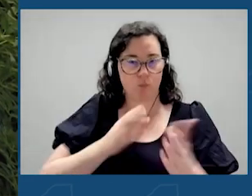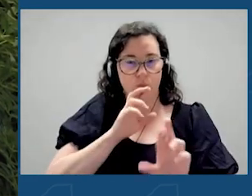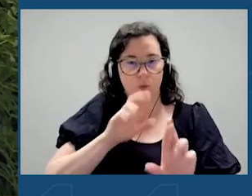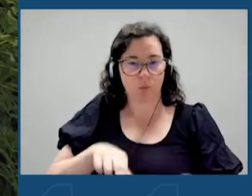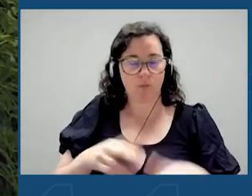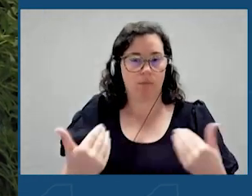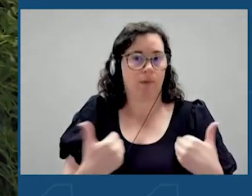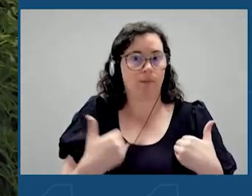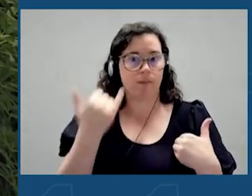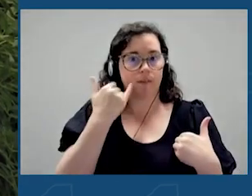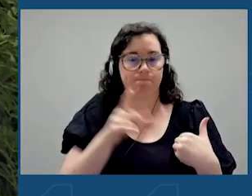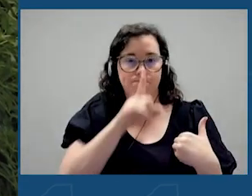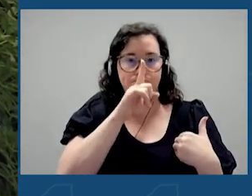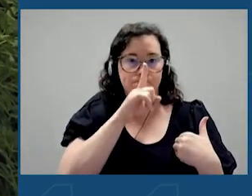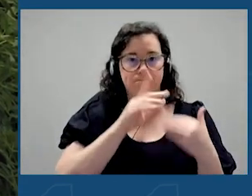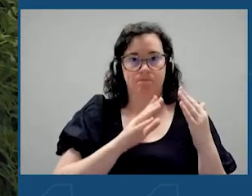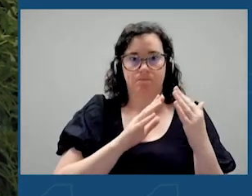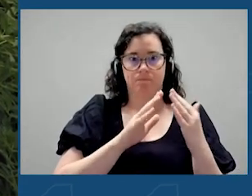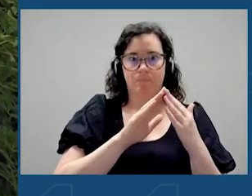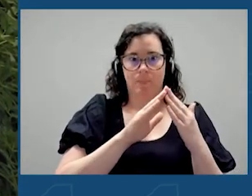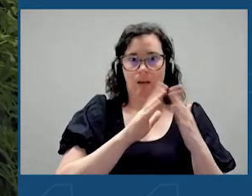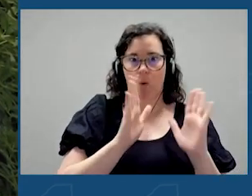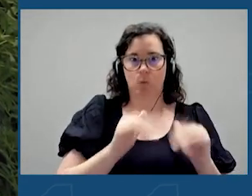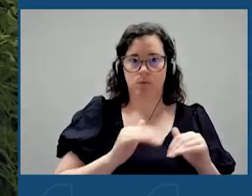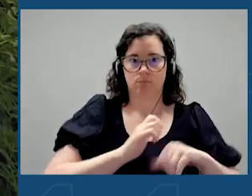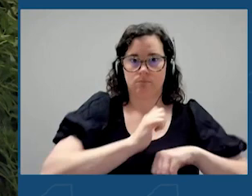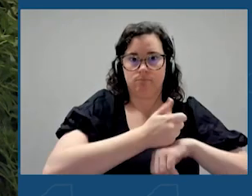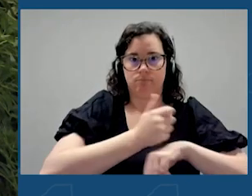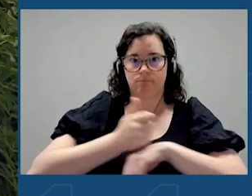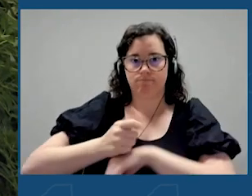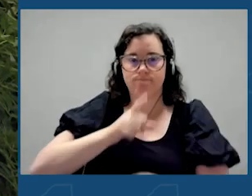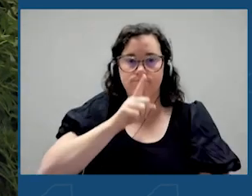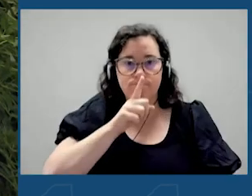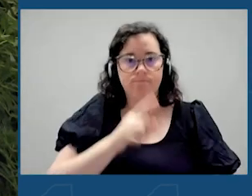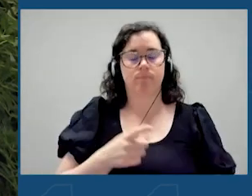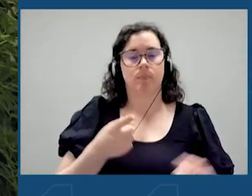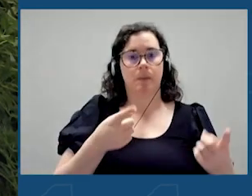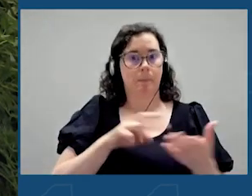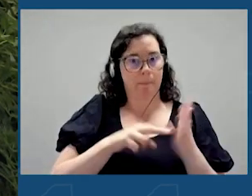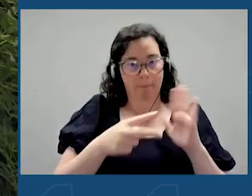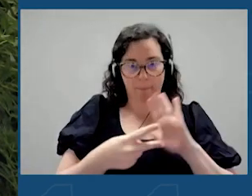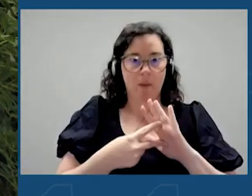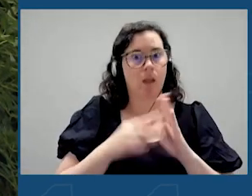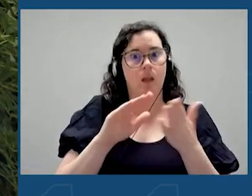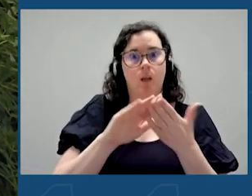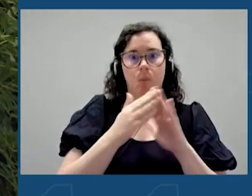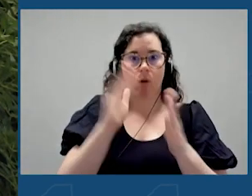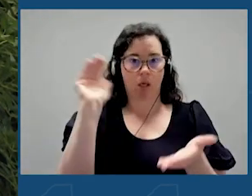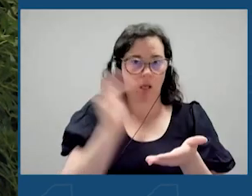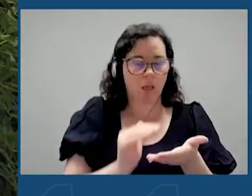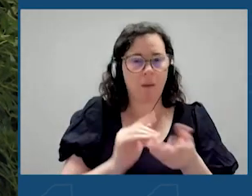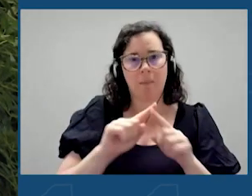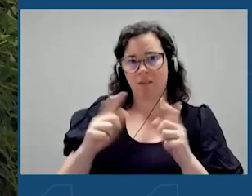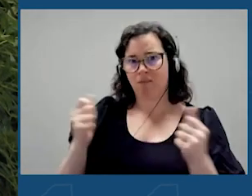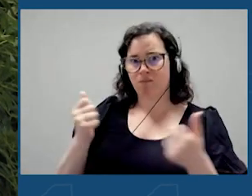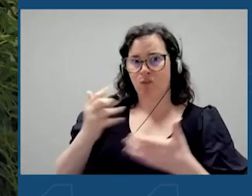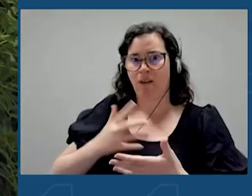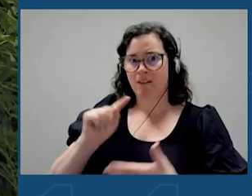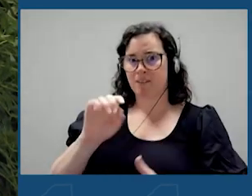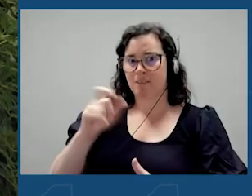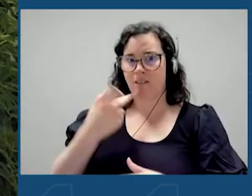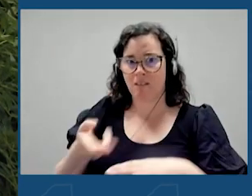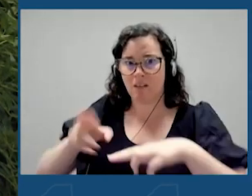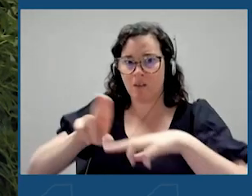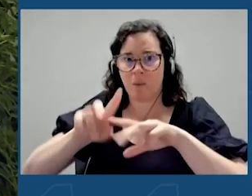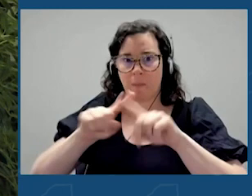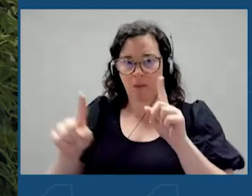housing, communities start shrinking. And I know we're all afraid of our taxes going up with school kids and things like that, but our schools are now